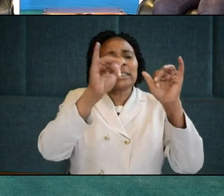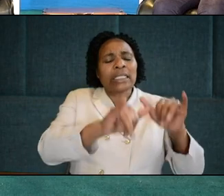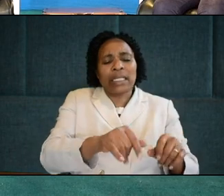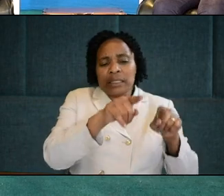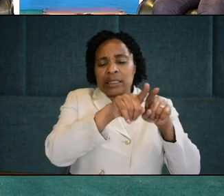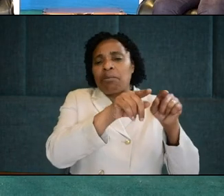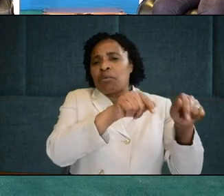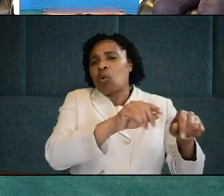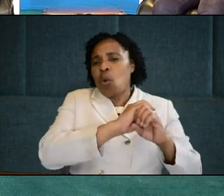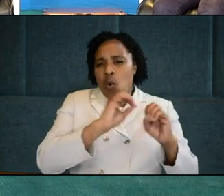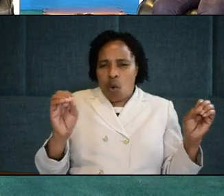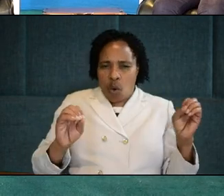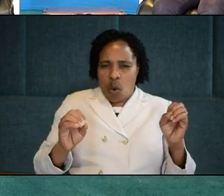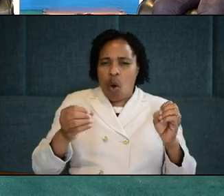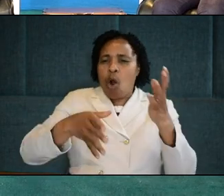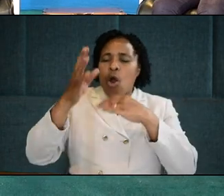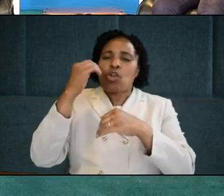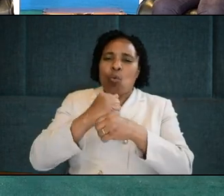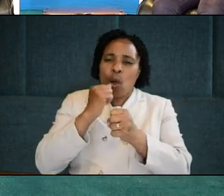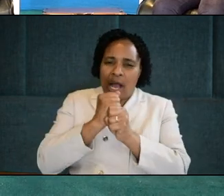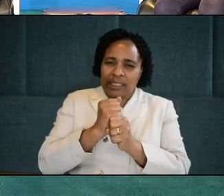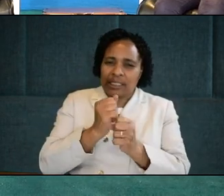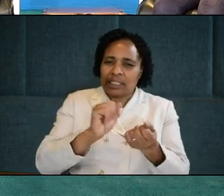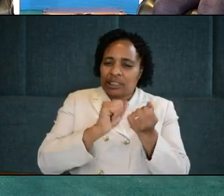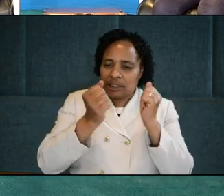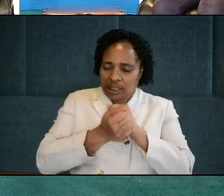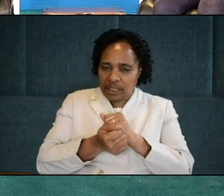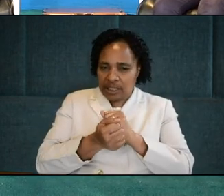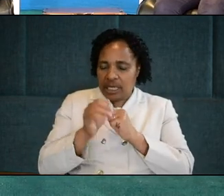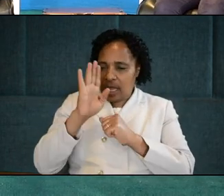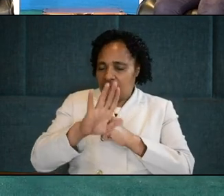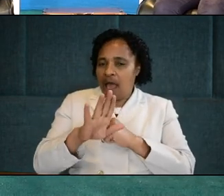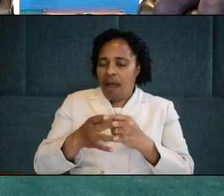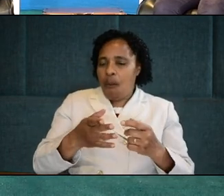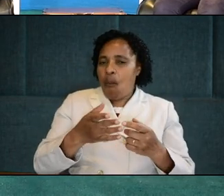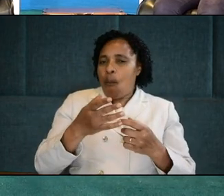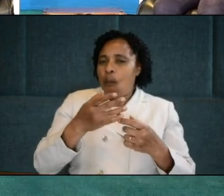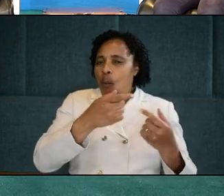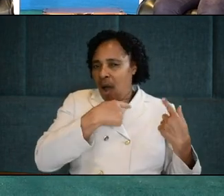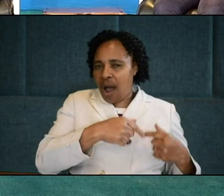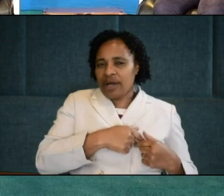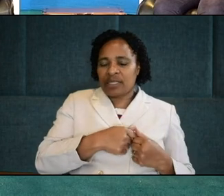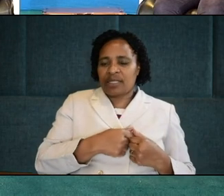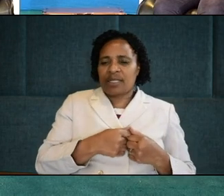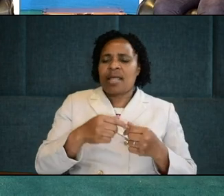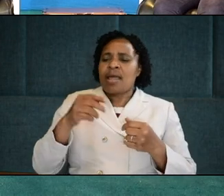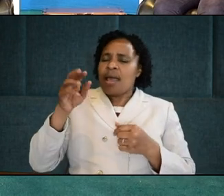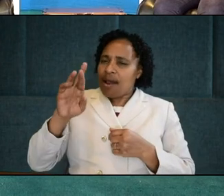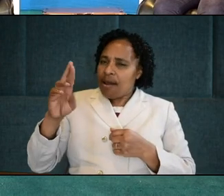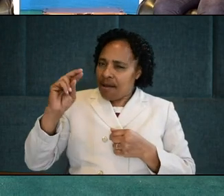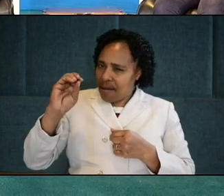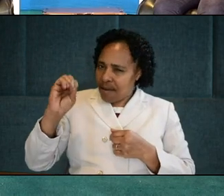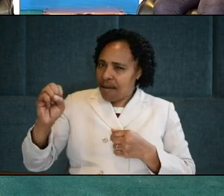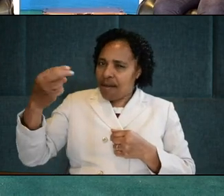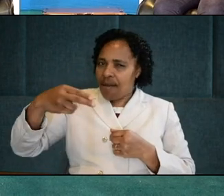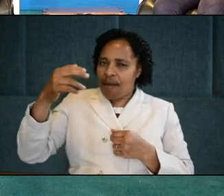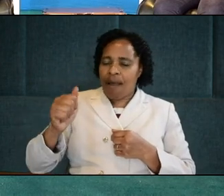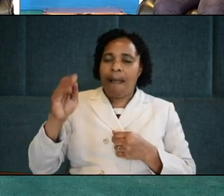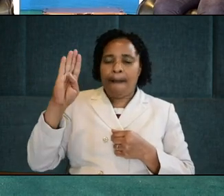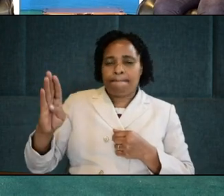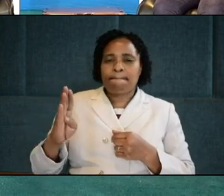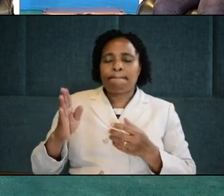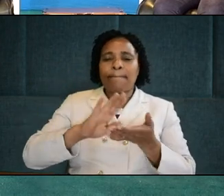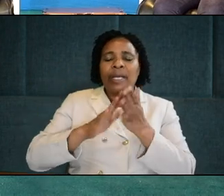are. God works the change in your heart. If we read the story later on, we find out that Rahab actually became part of the children